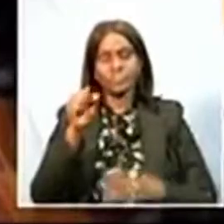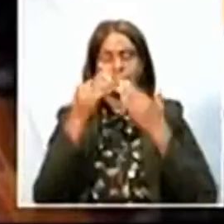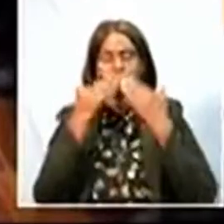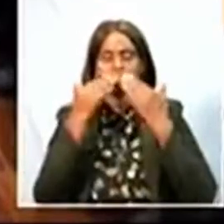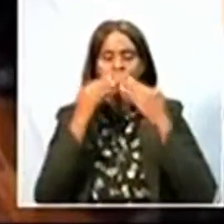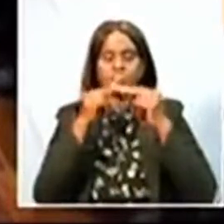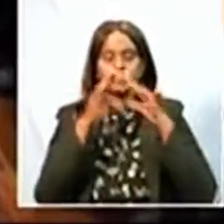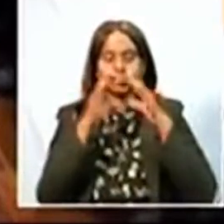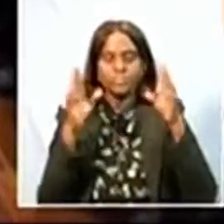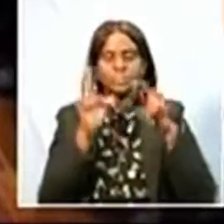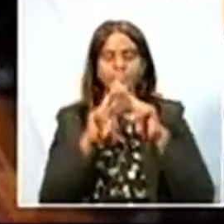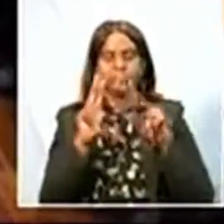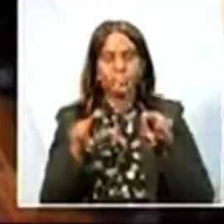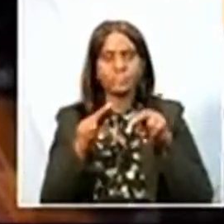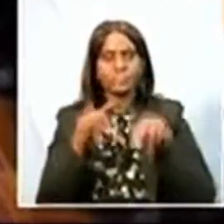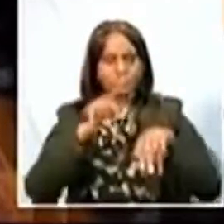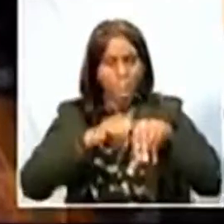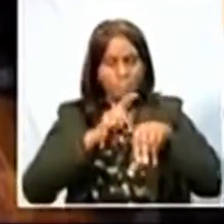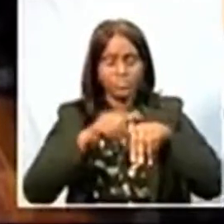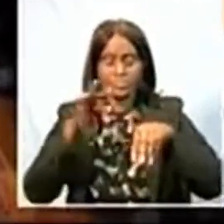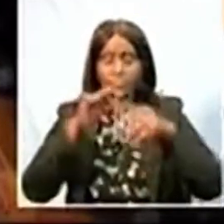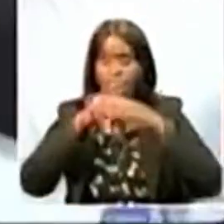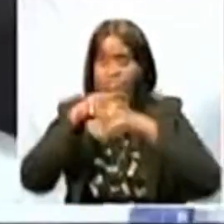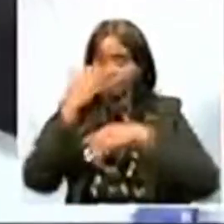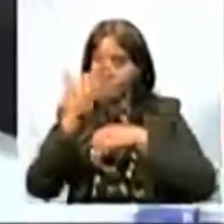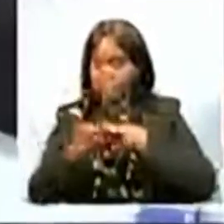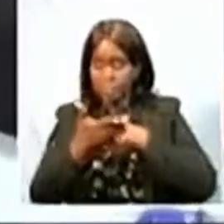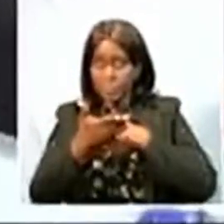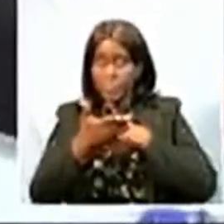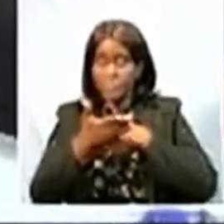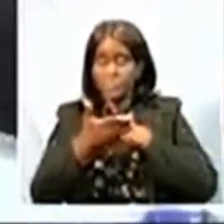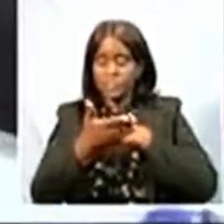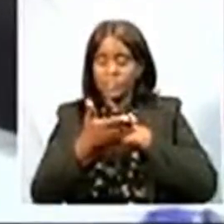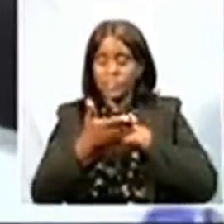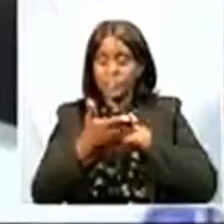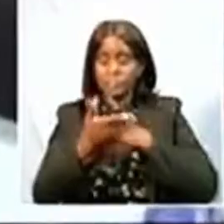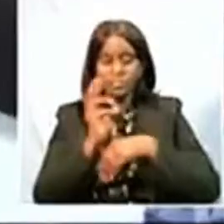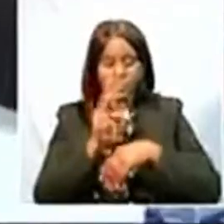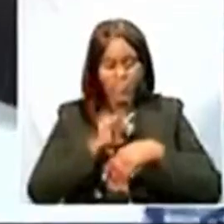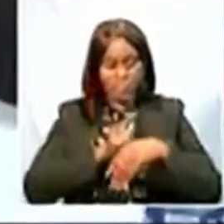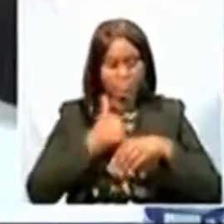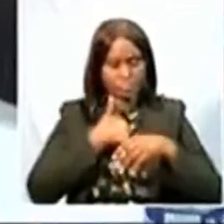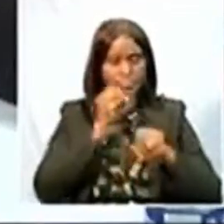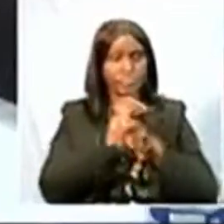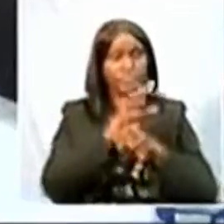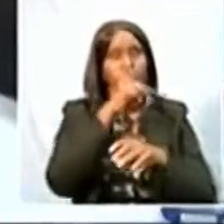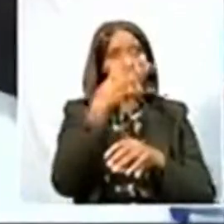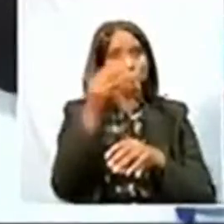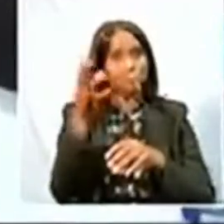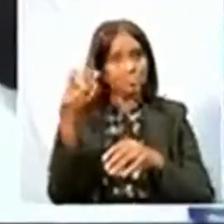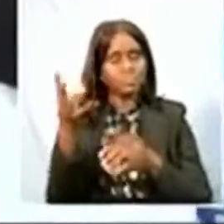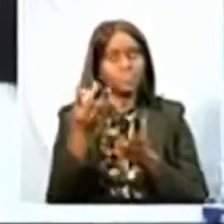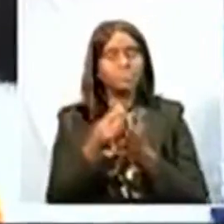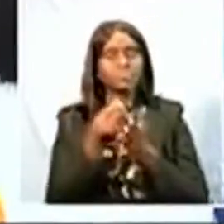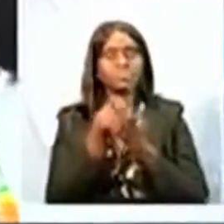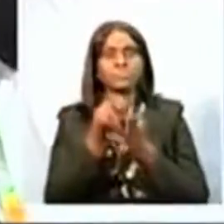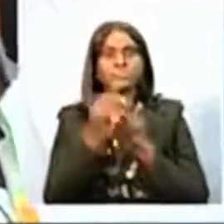Chair. At the time of exit, we had already dispersed the